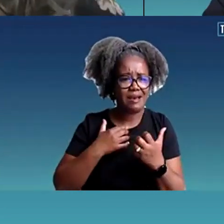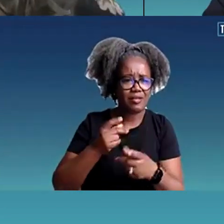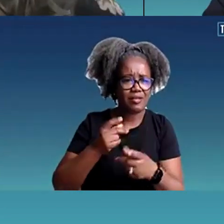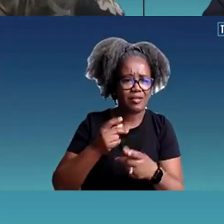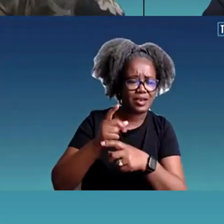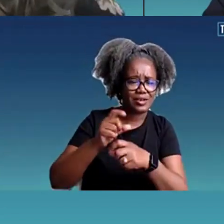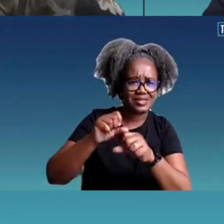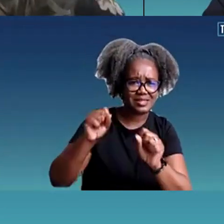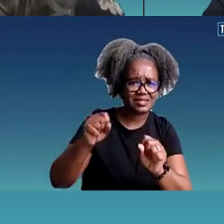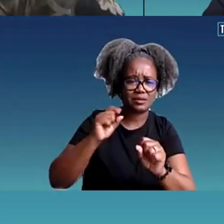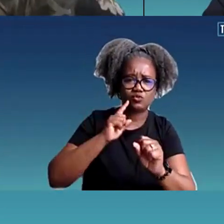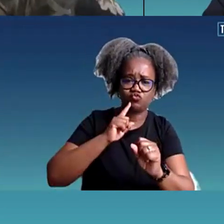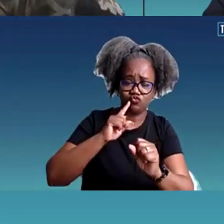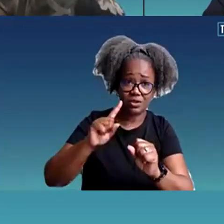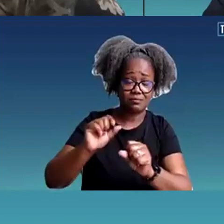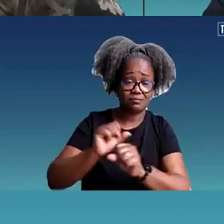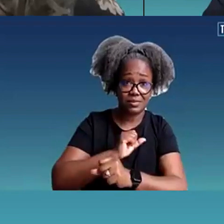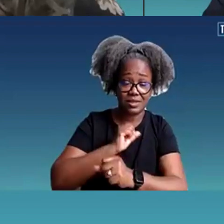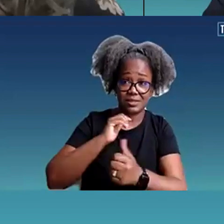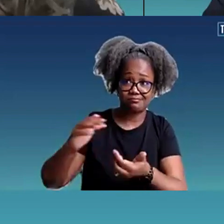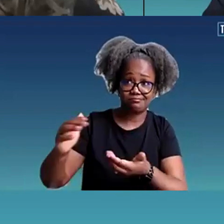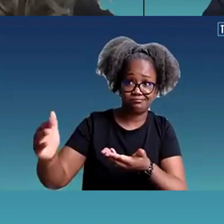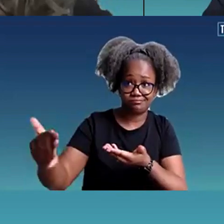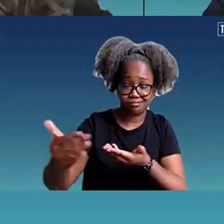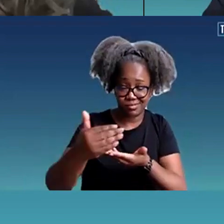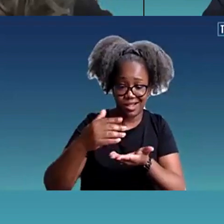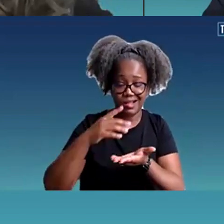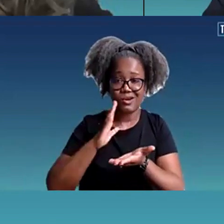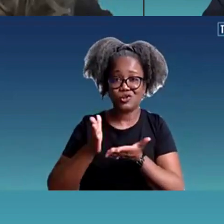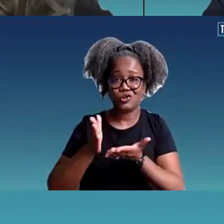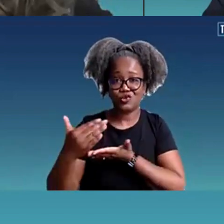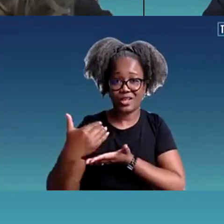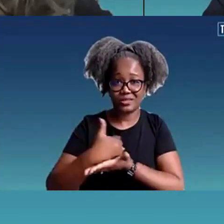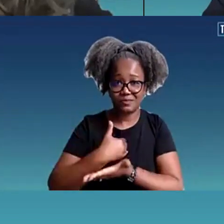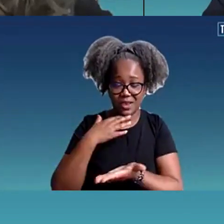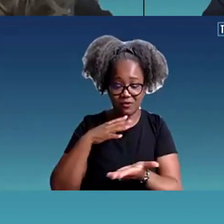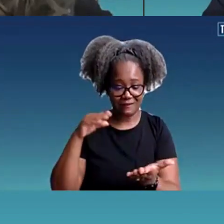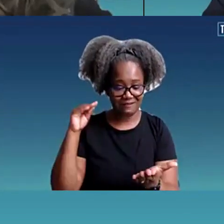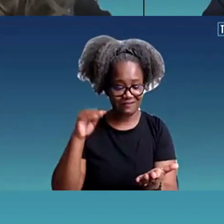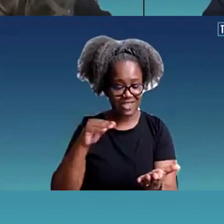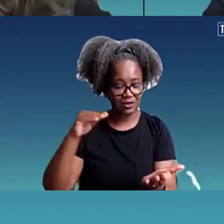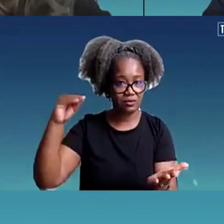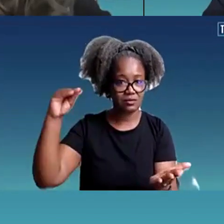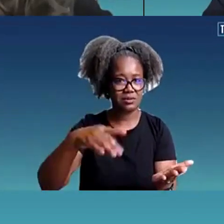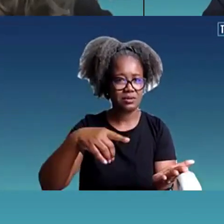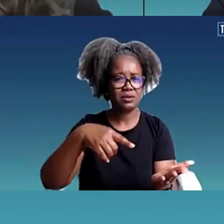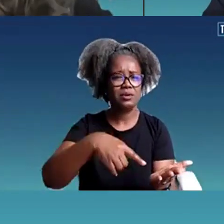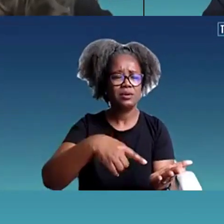are disparities. We need to see your data publicly because we're getting hurt.